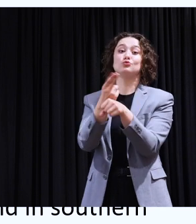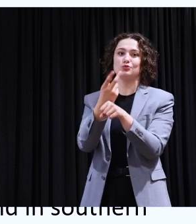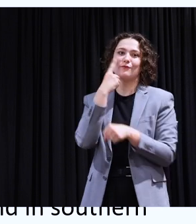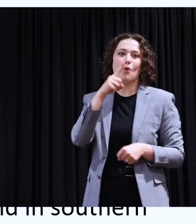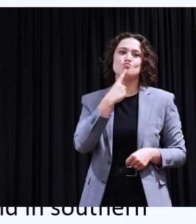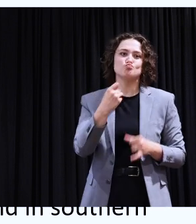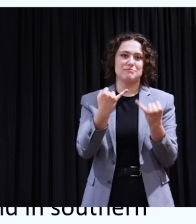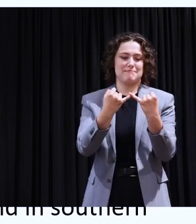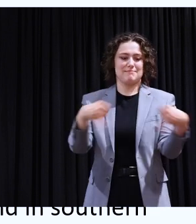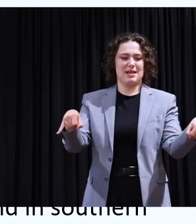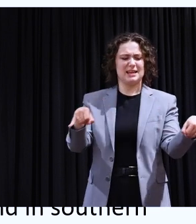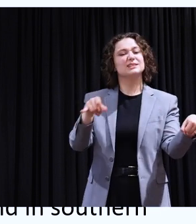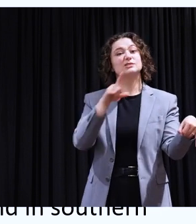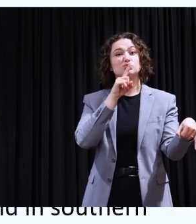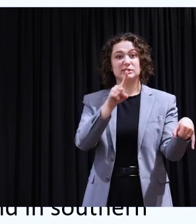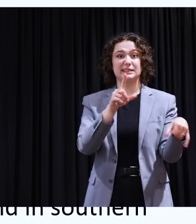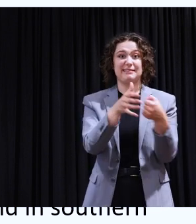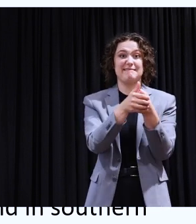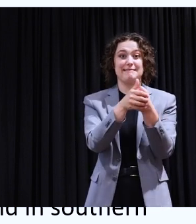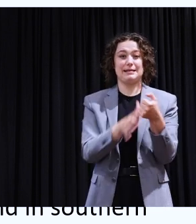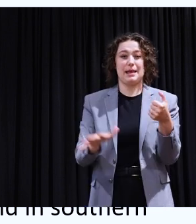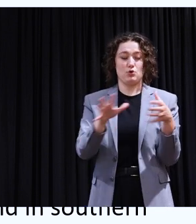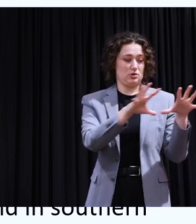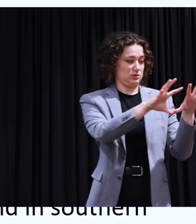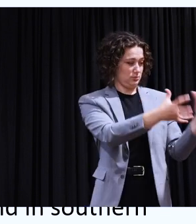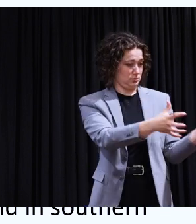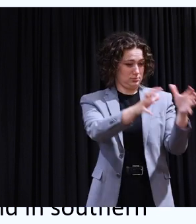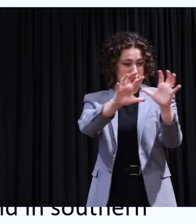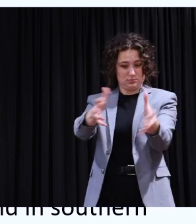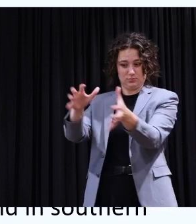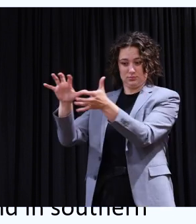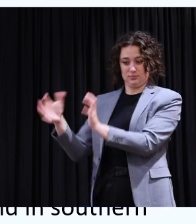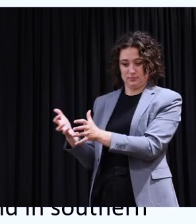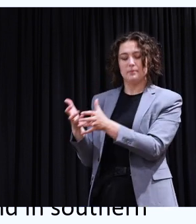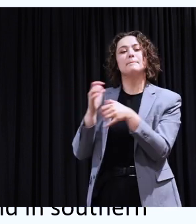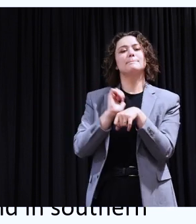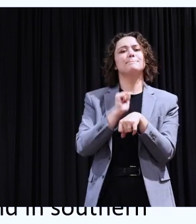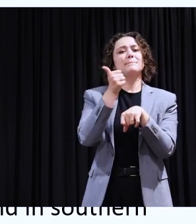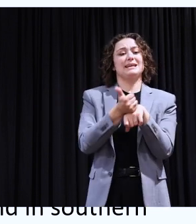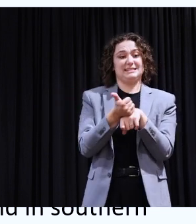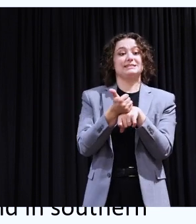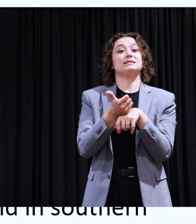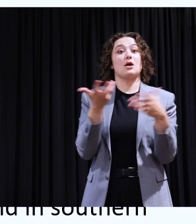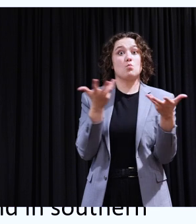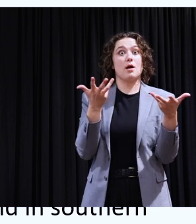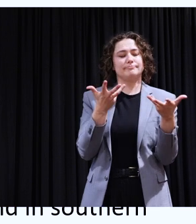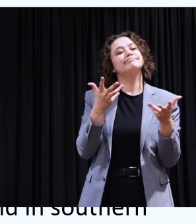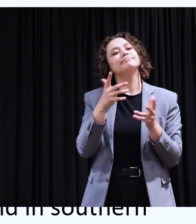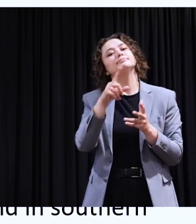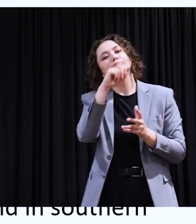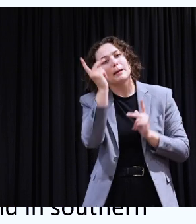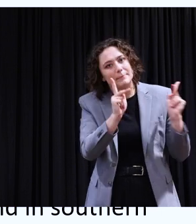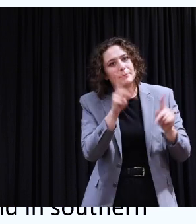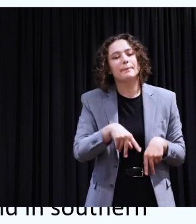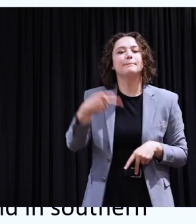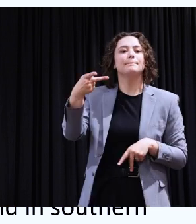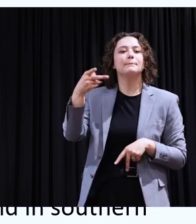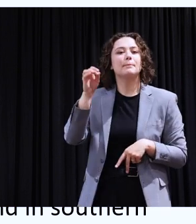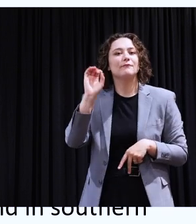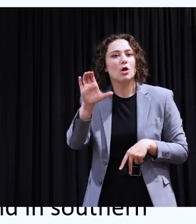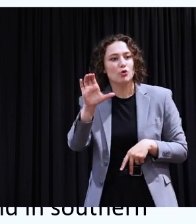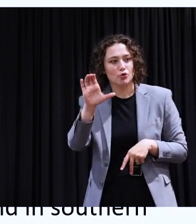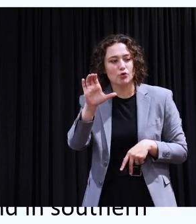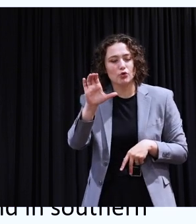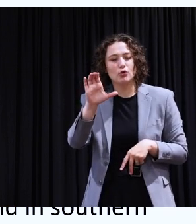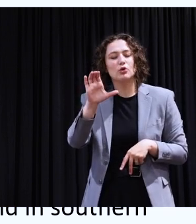way to categorize neighborhoods based on the presence of Black and people of color. So if you look right here, it